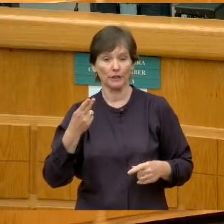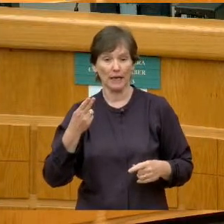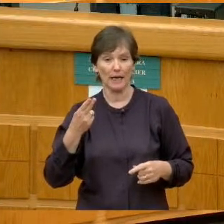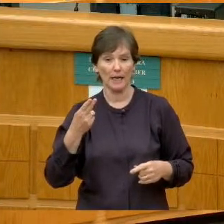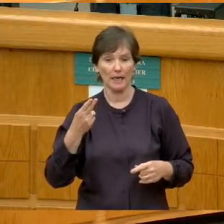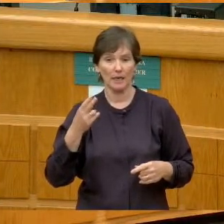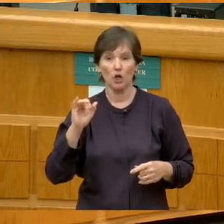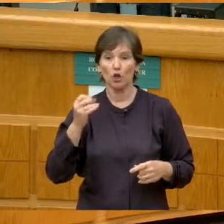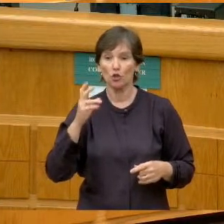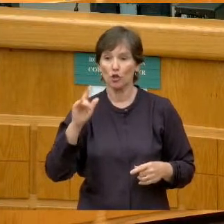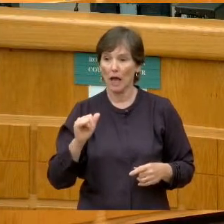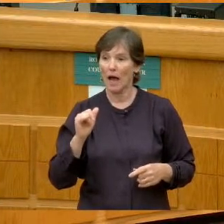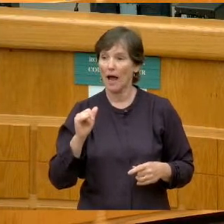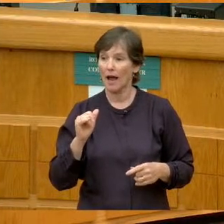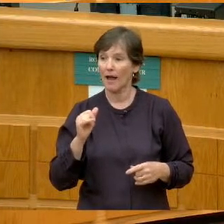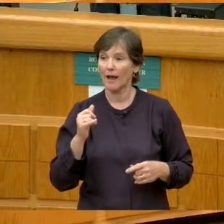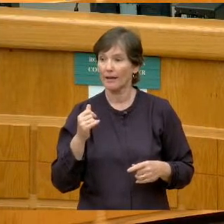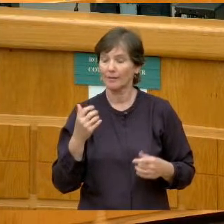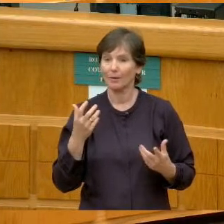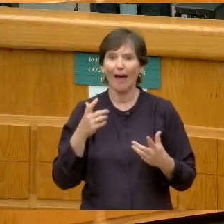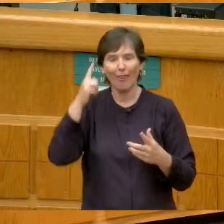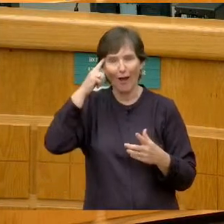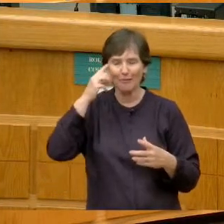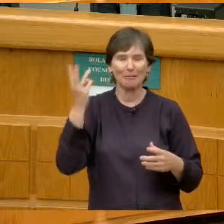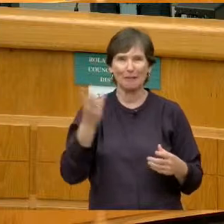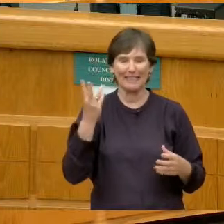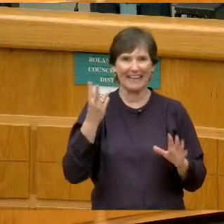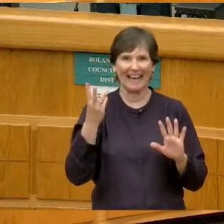today's Thursday. Thought it was Wednesday, Annette, but